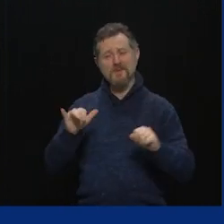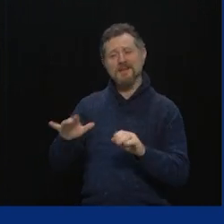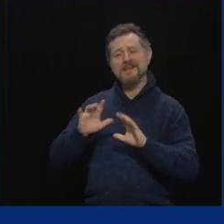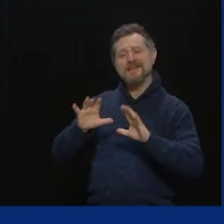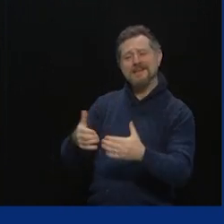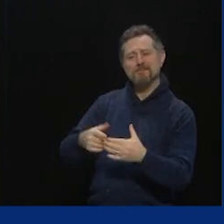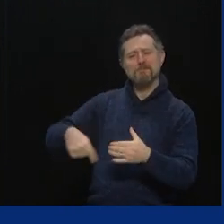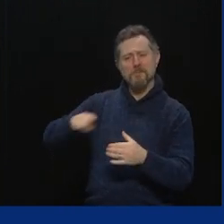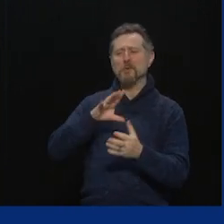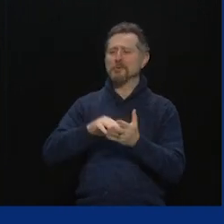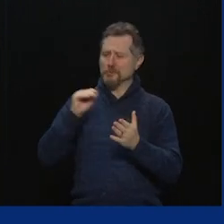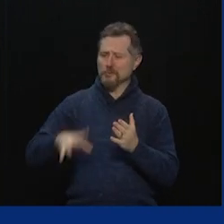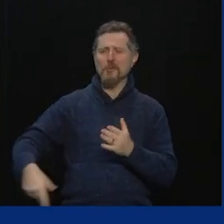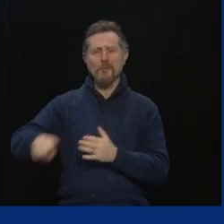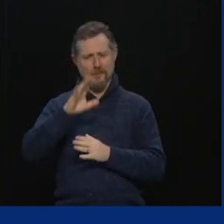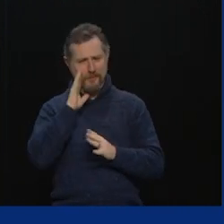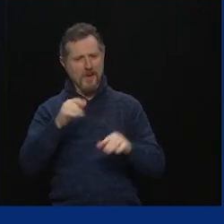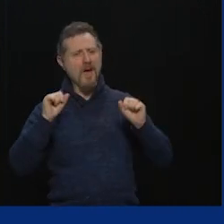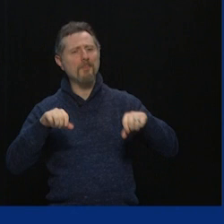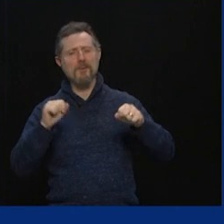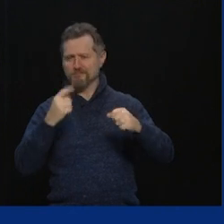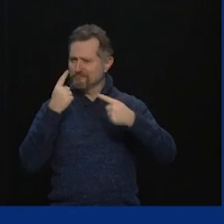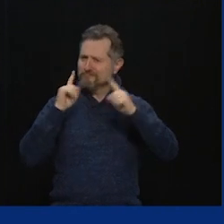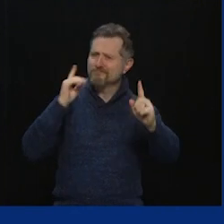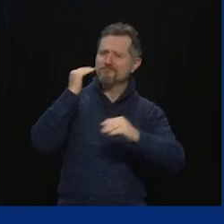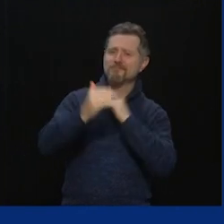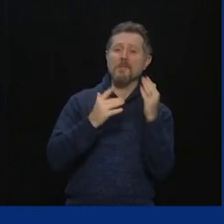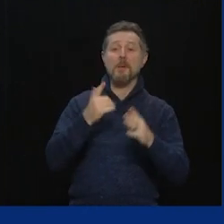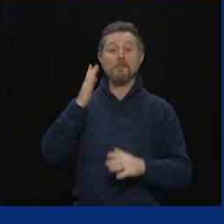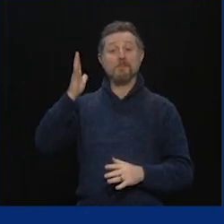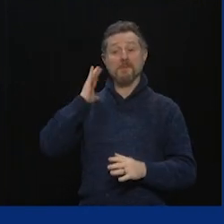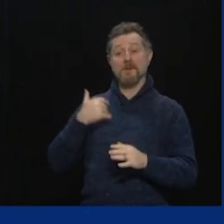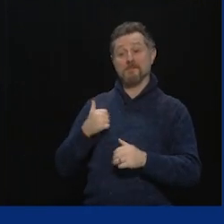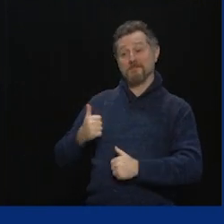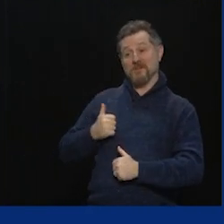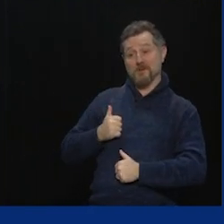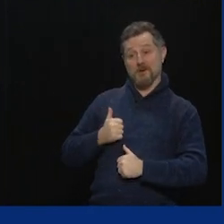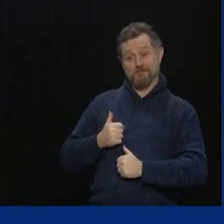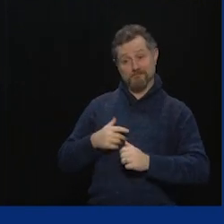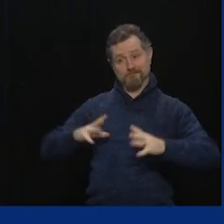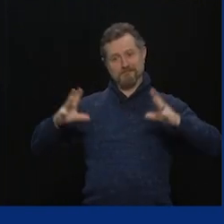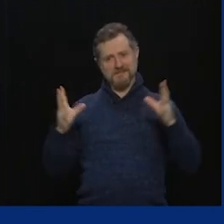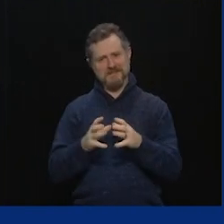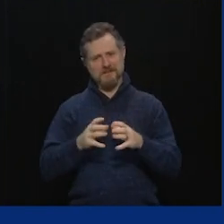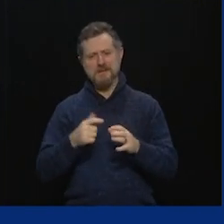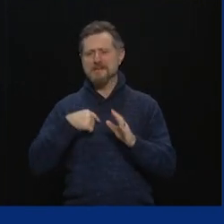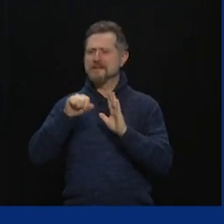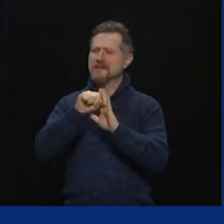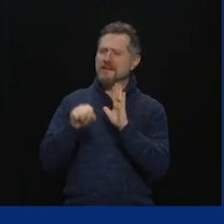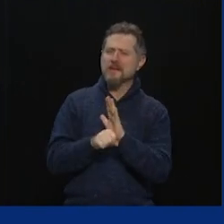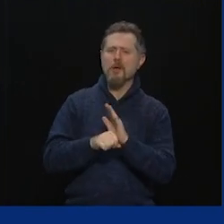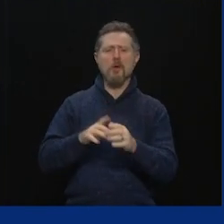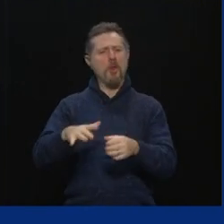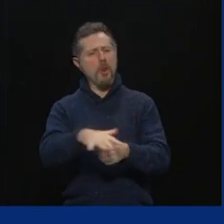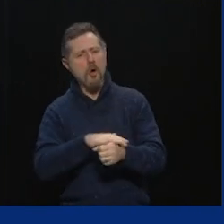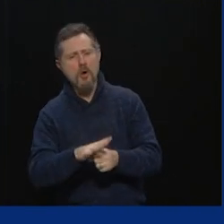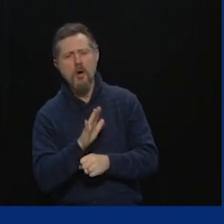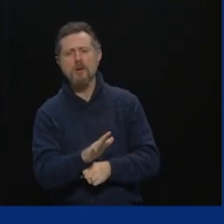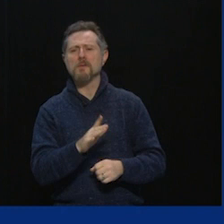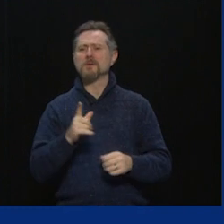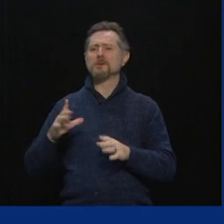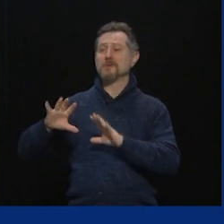that. Earlier, I also met with veterans and dedicated state and local resettlement leaders,